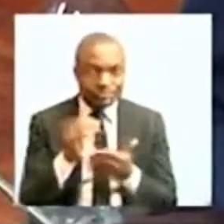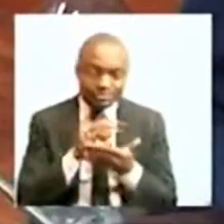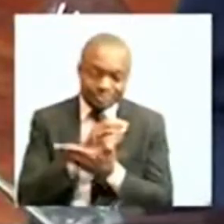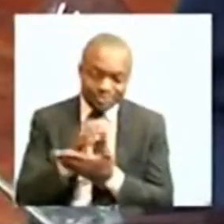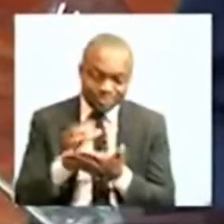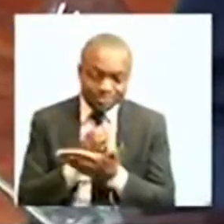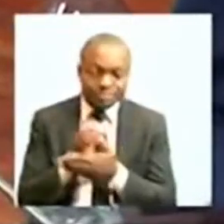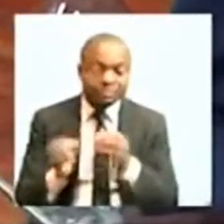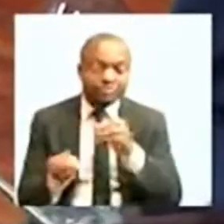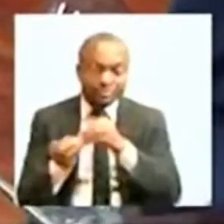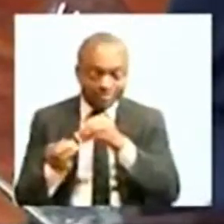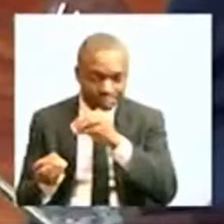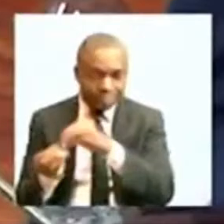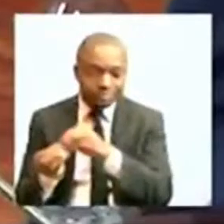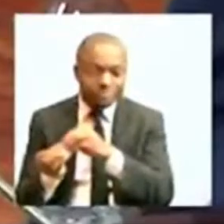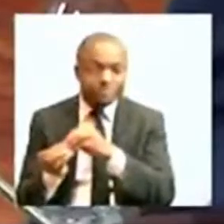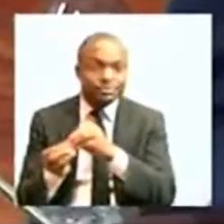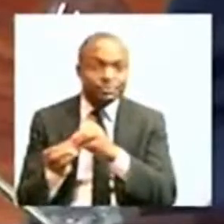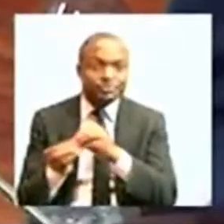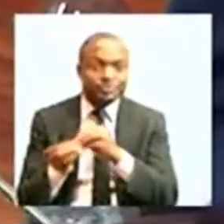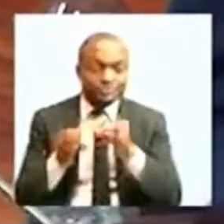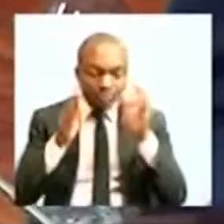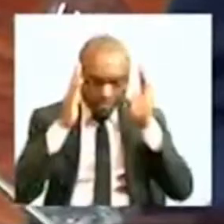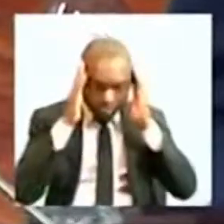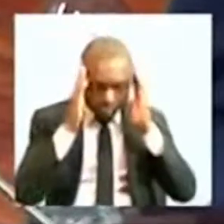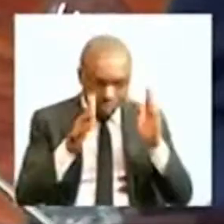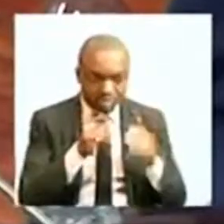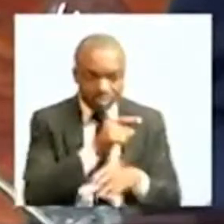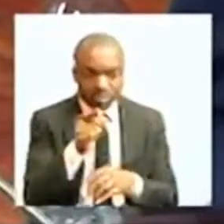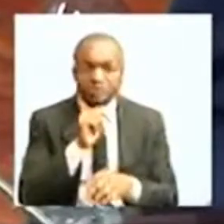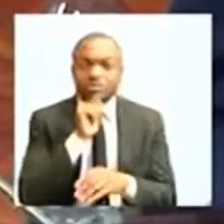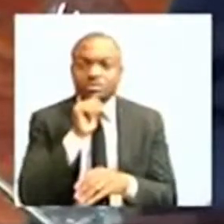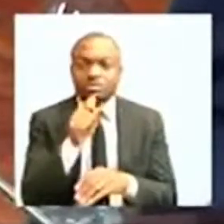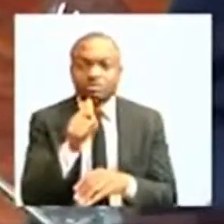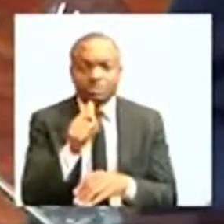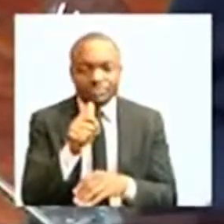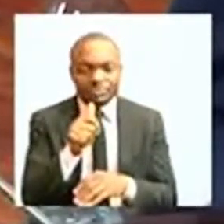colleges, and in particular dealing with those that are not